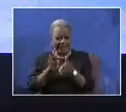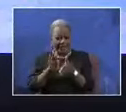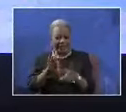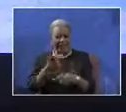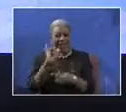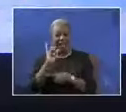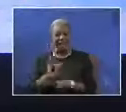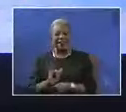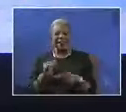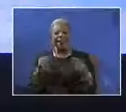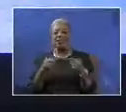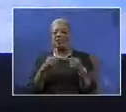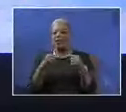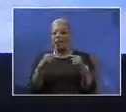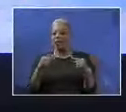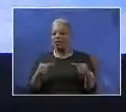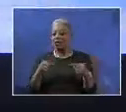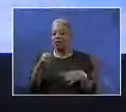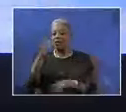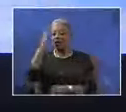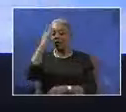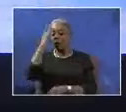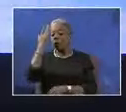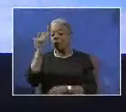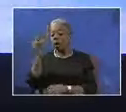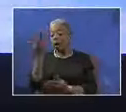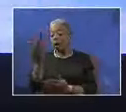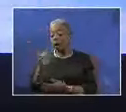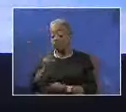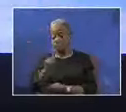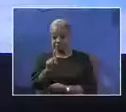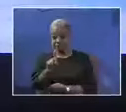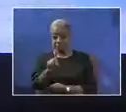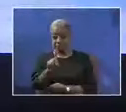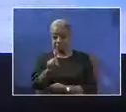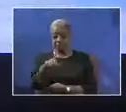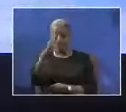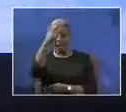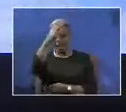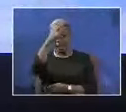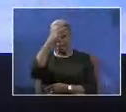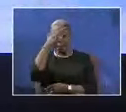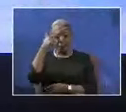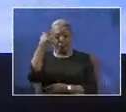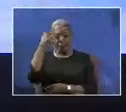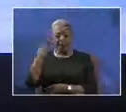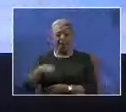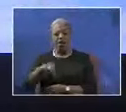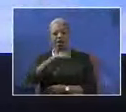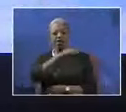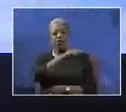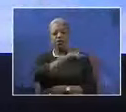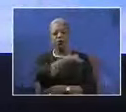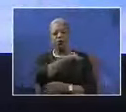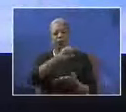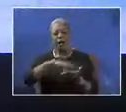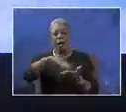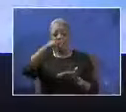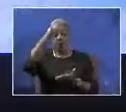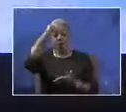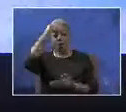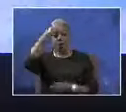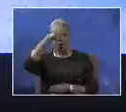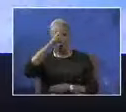God is punishing David for taking a census, that we are told that God motivated